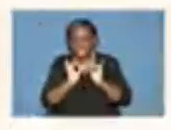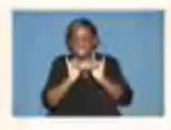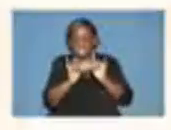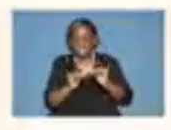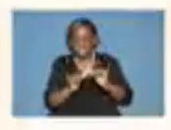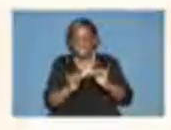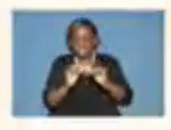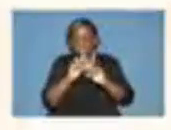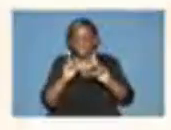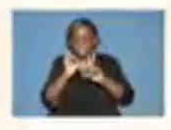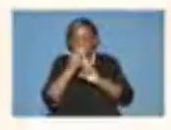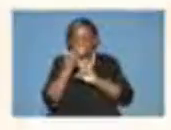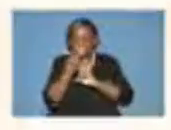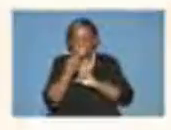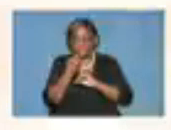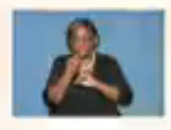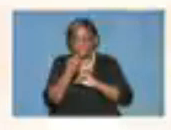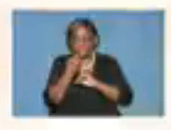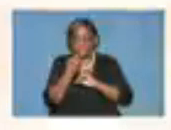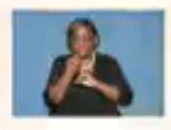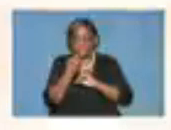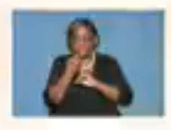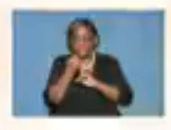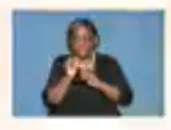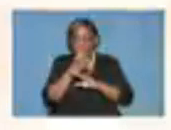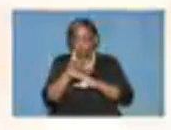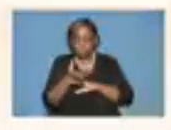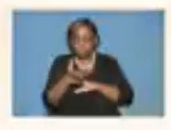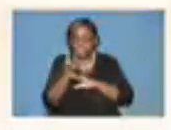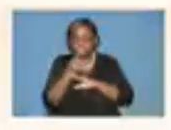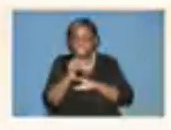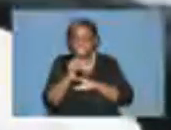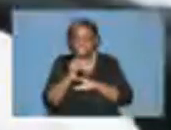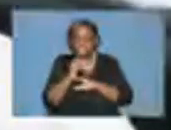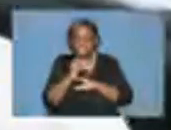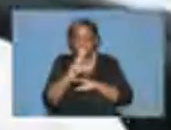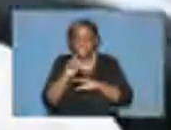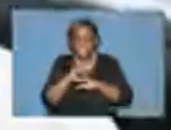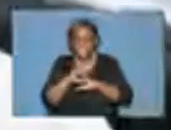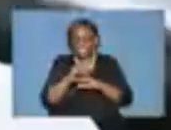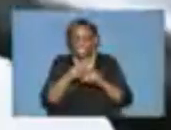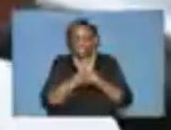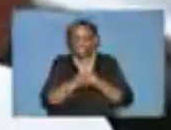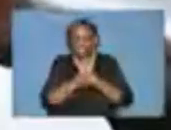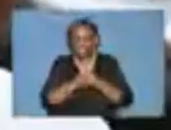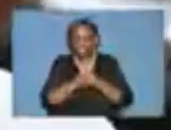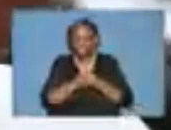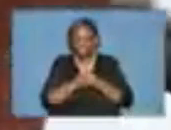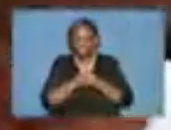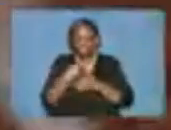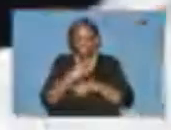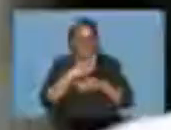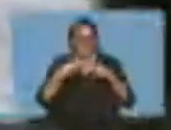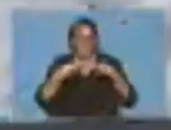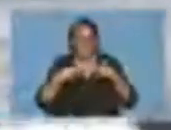the systems that are being deployed across the nation. The Department of